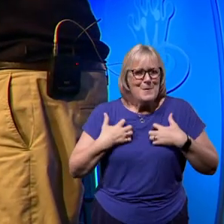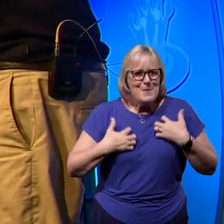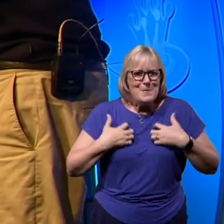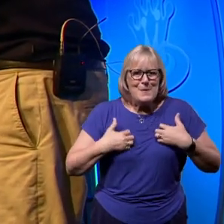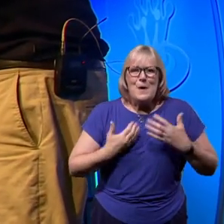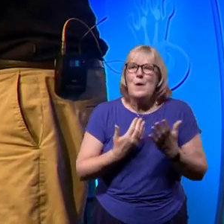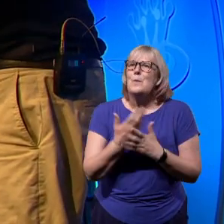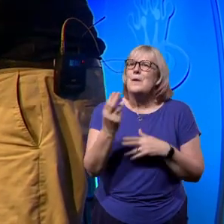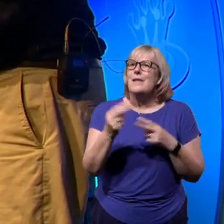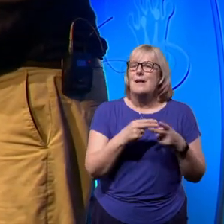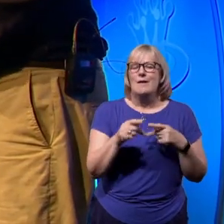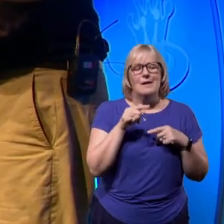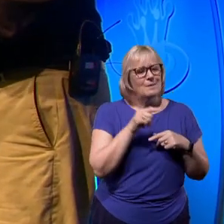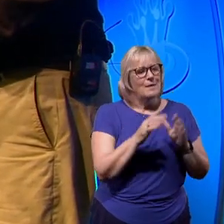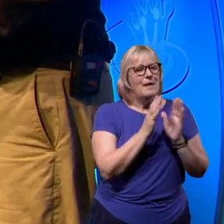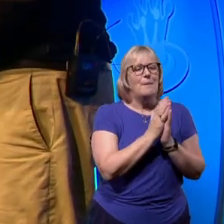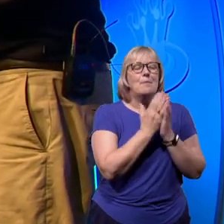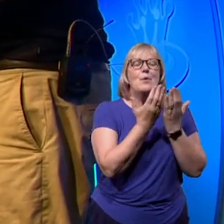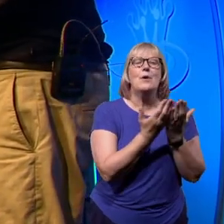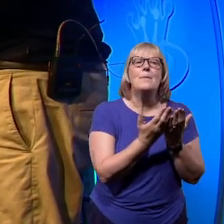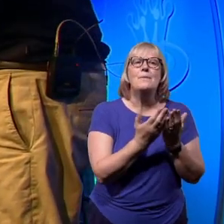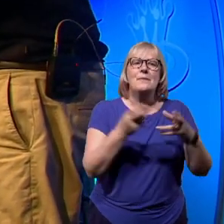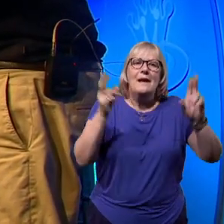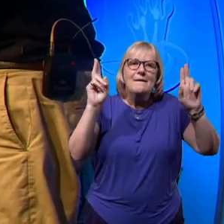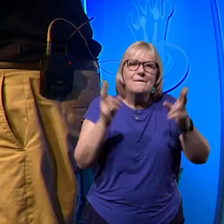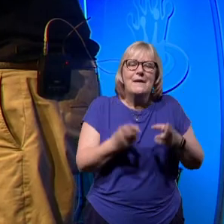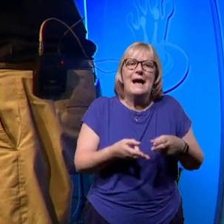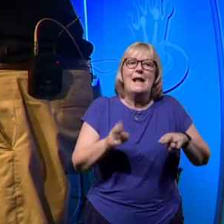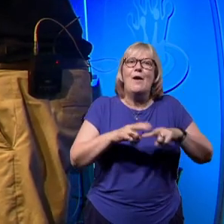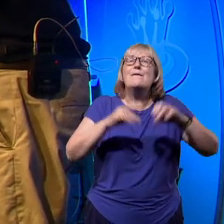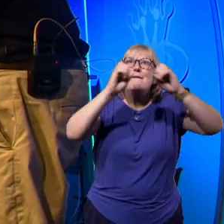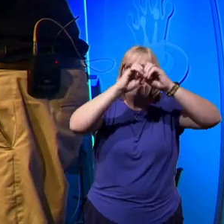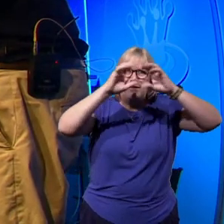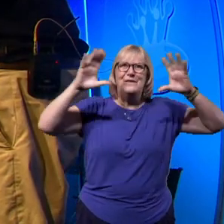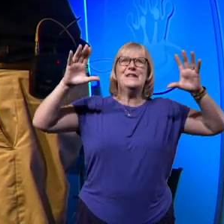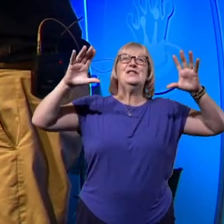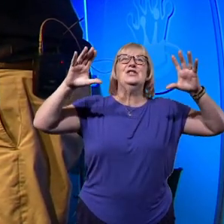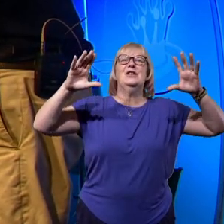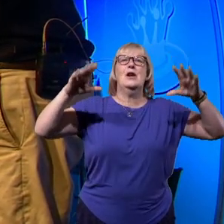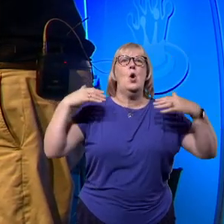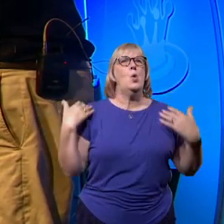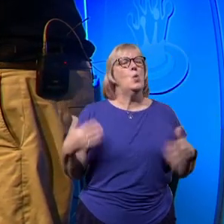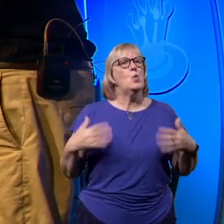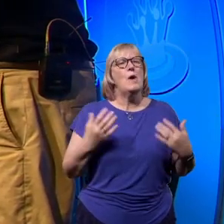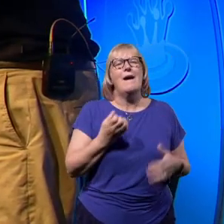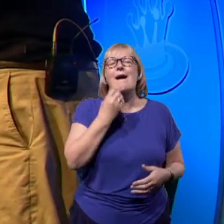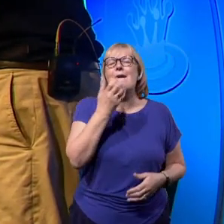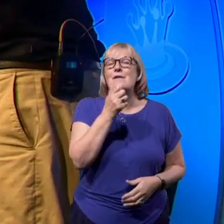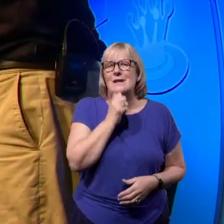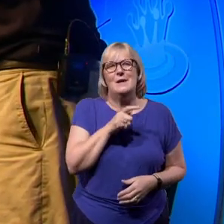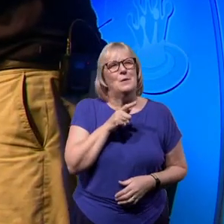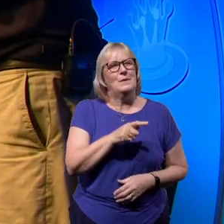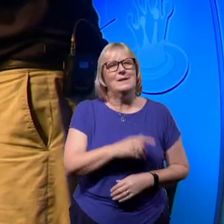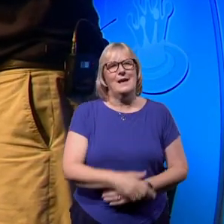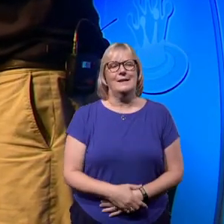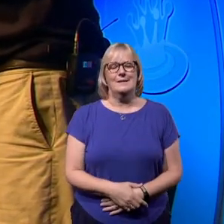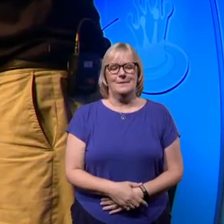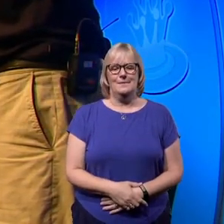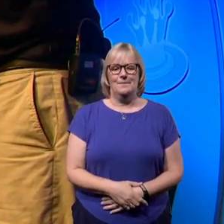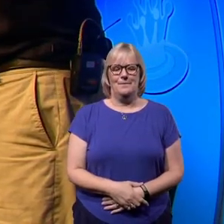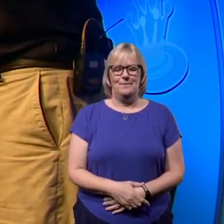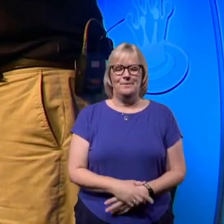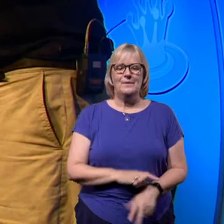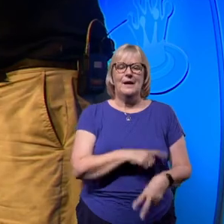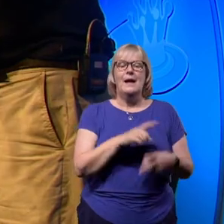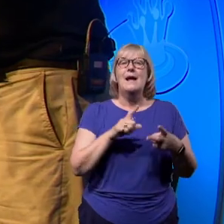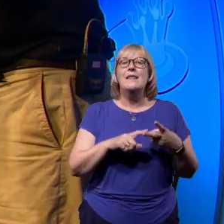Can I just really recommend this to you, The Valley of Vision. Honestly, I've just found it amazing for each day, the grace of God. So then we do a Romans